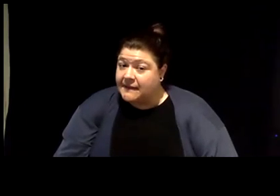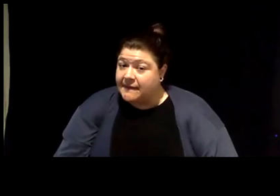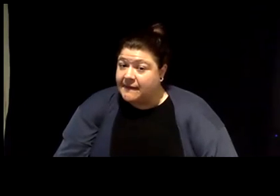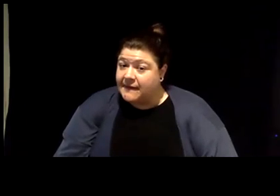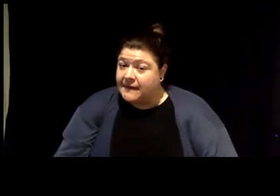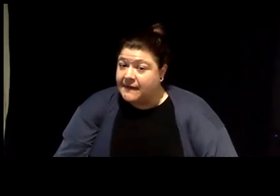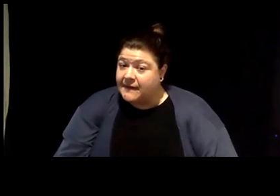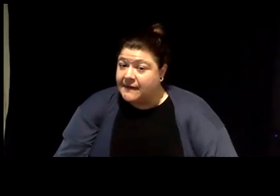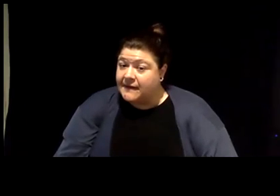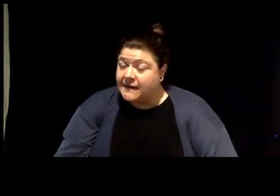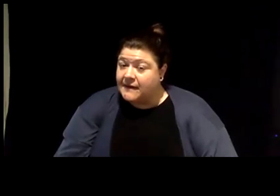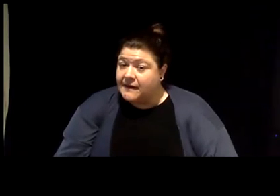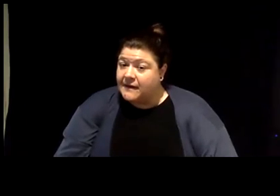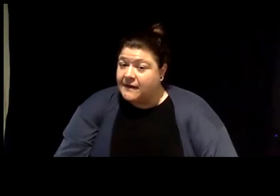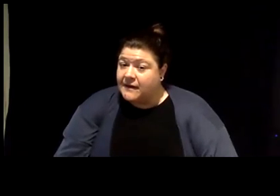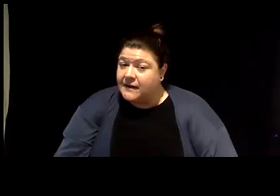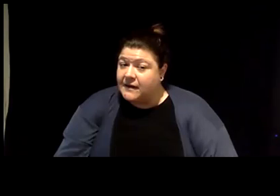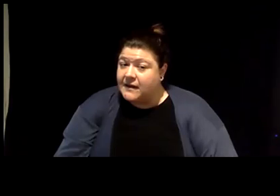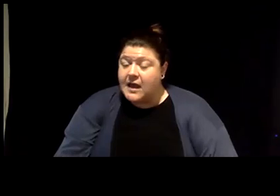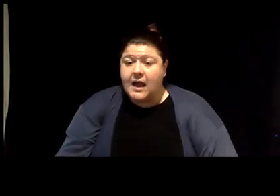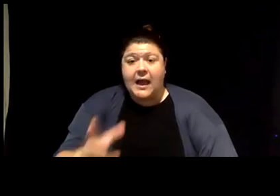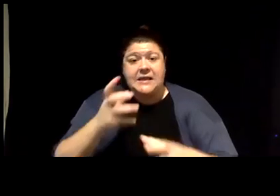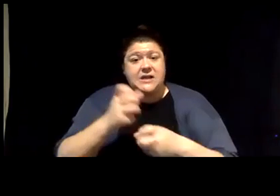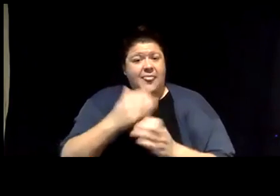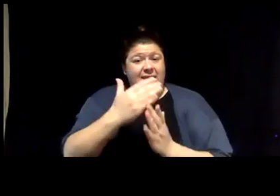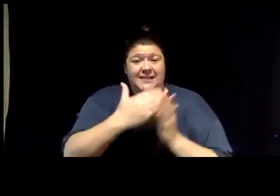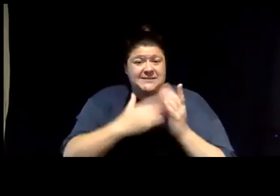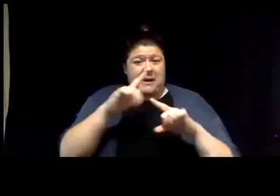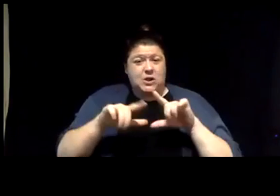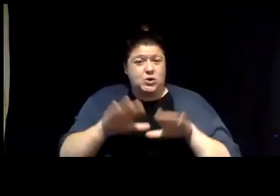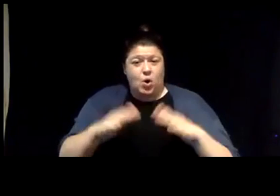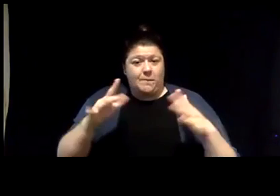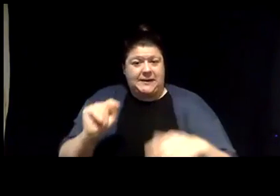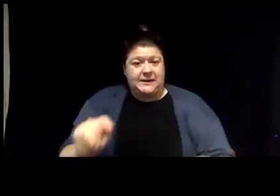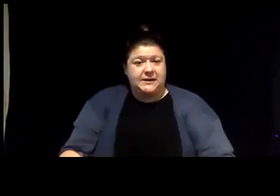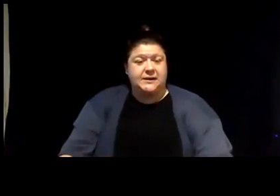score released, but I couldn't open it.